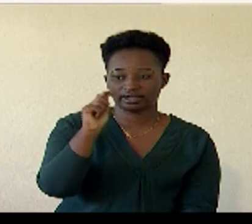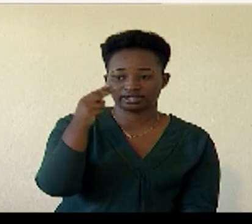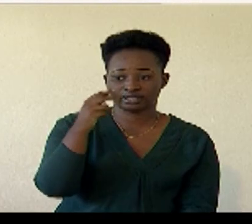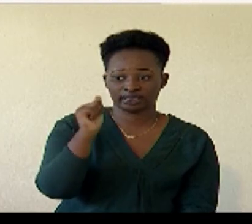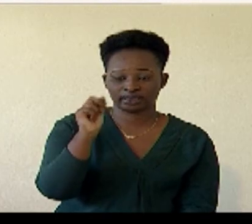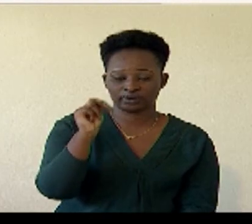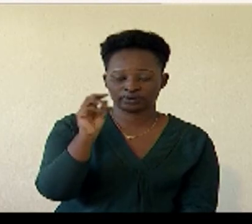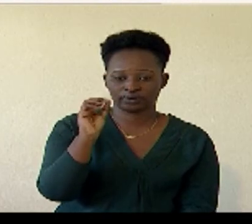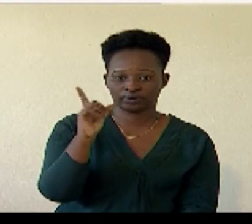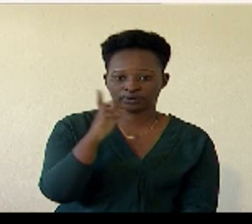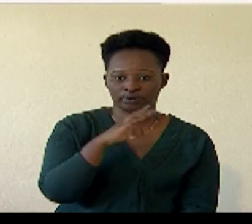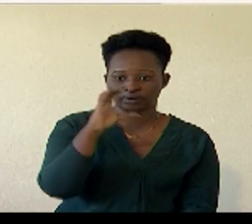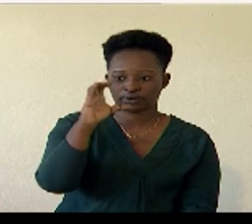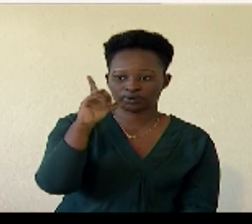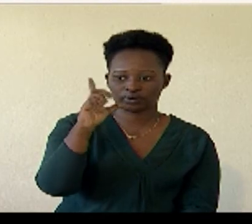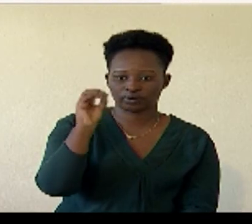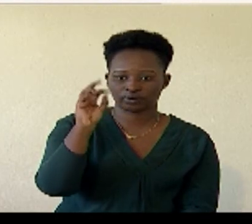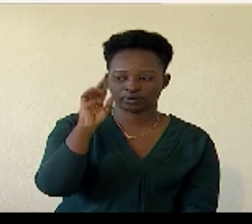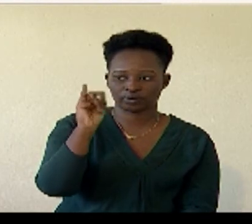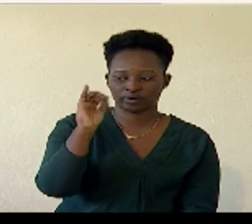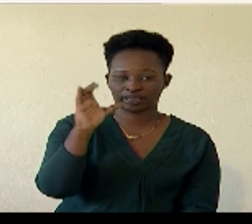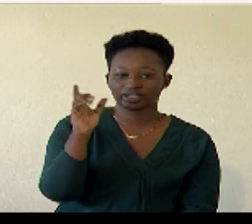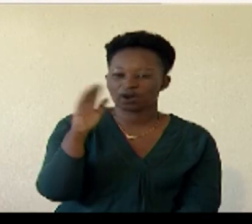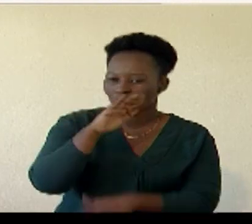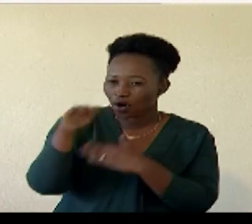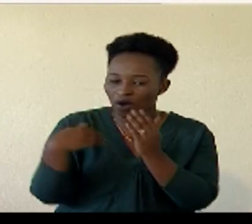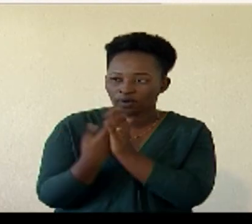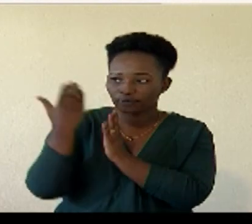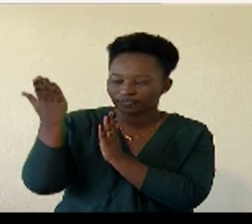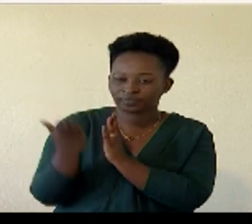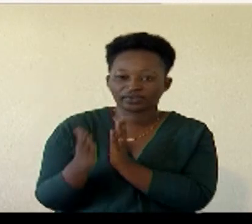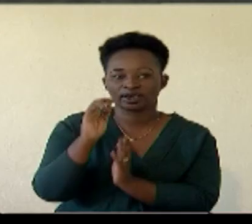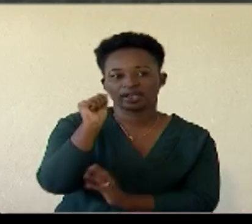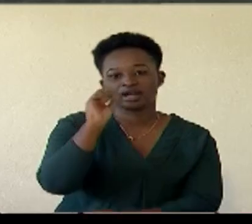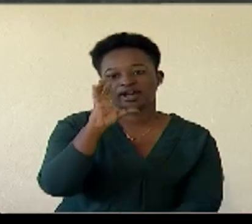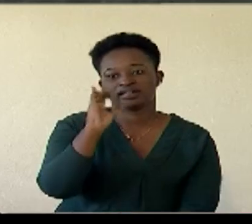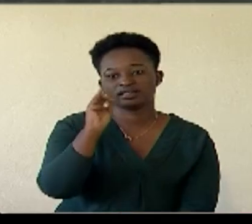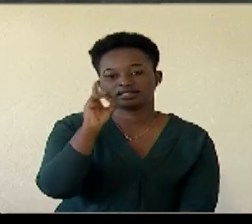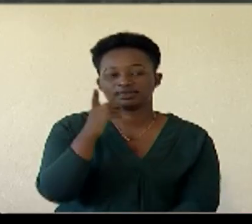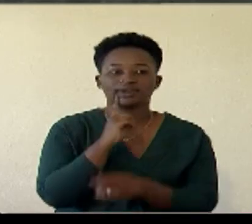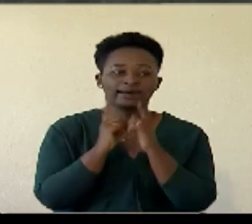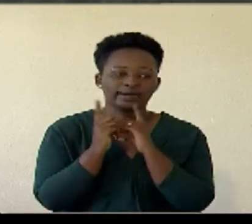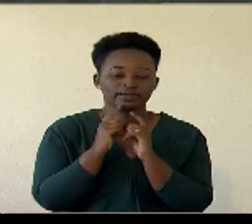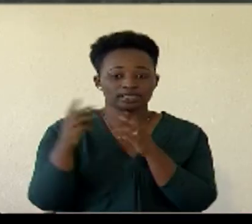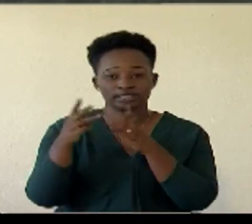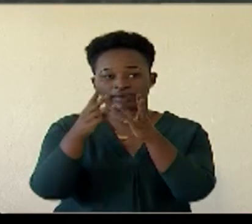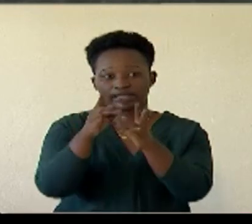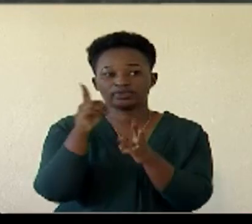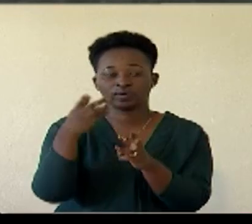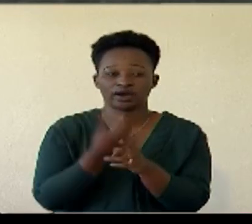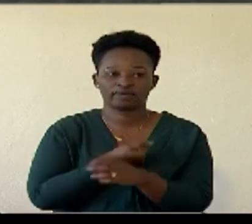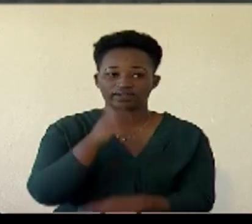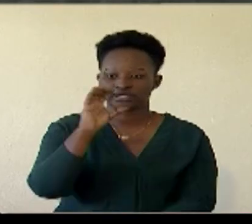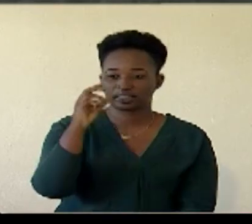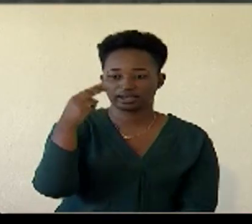gives those are acid halides. So the mechanism here, you'll have